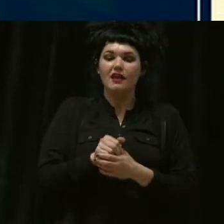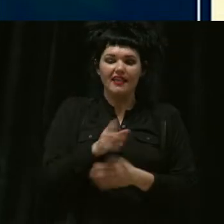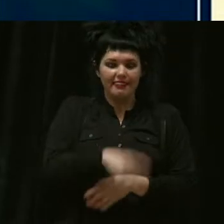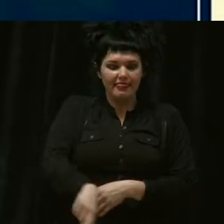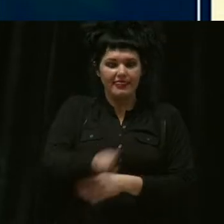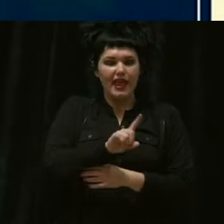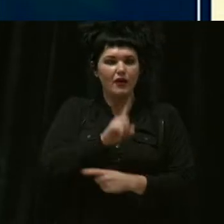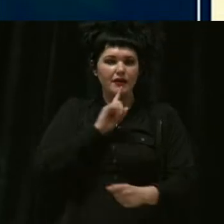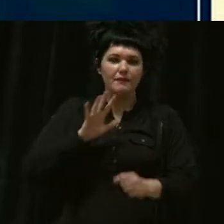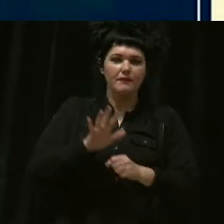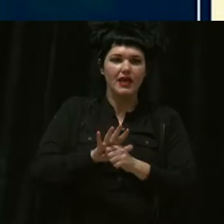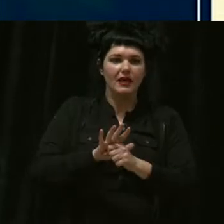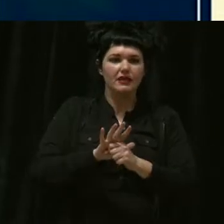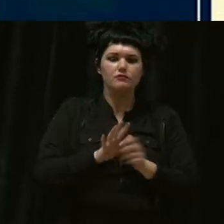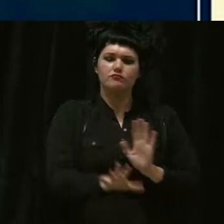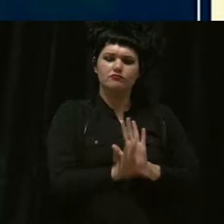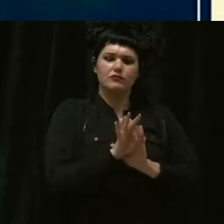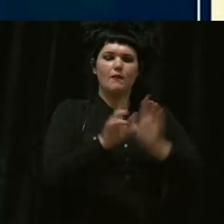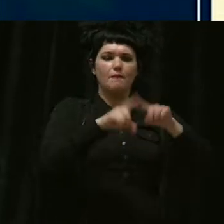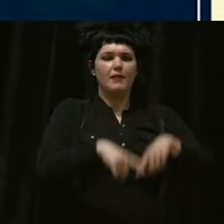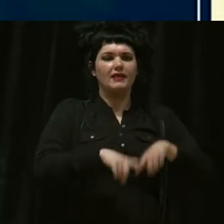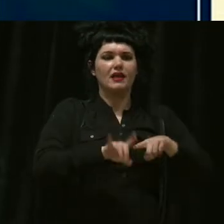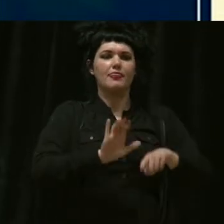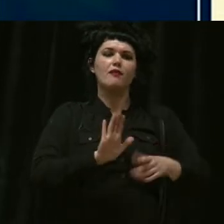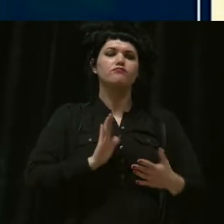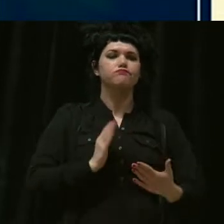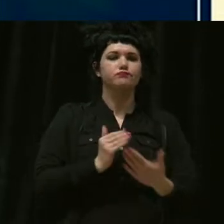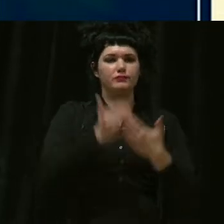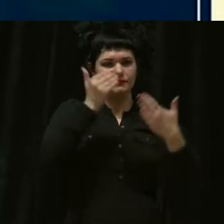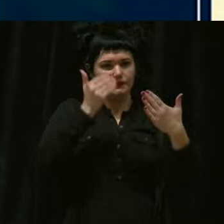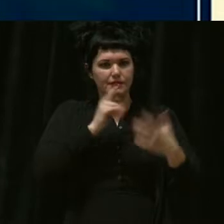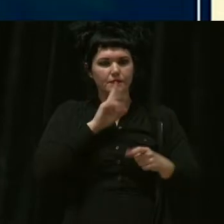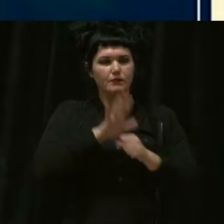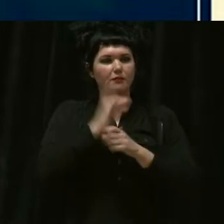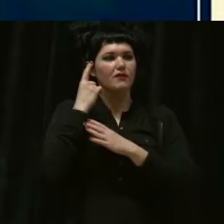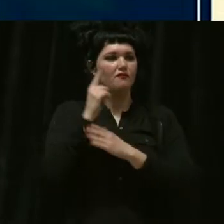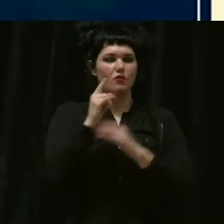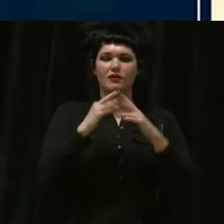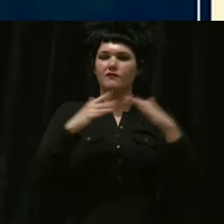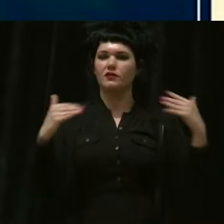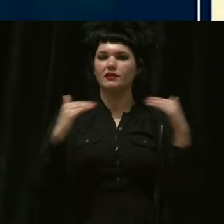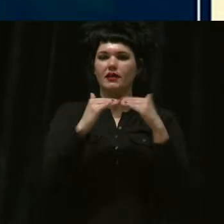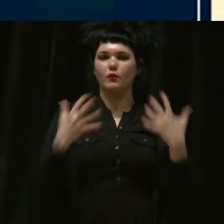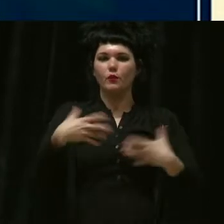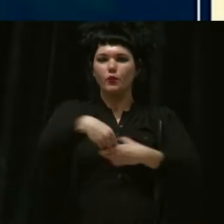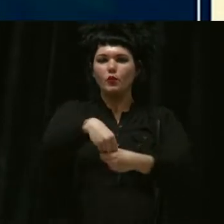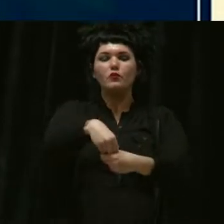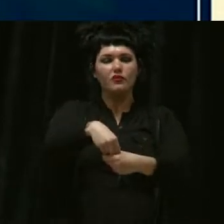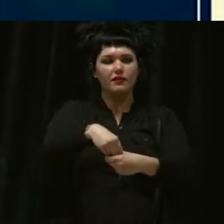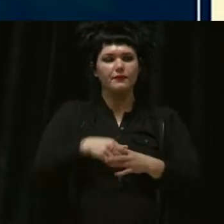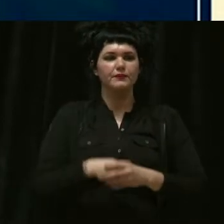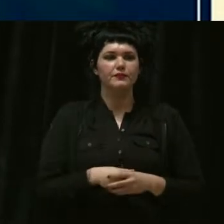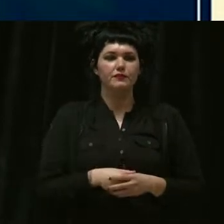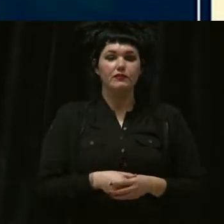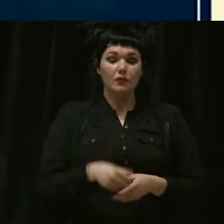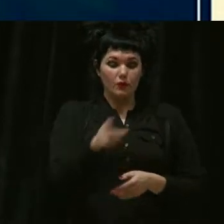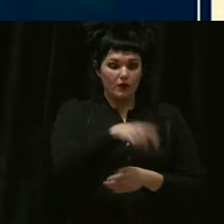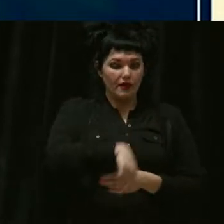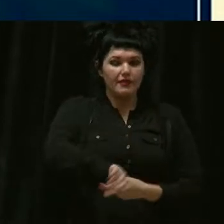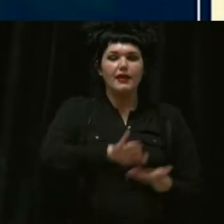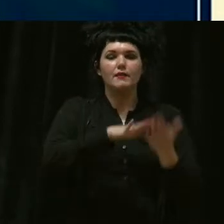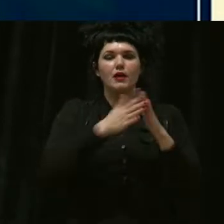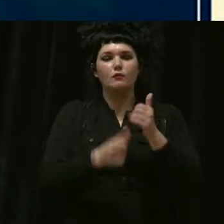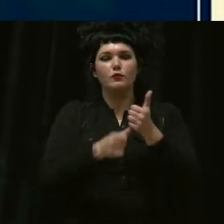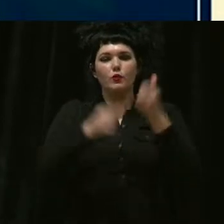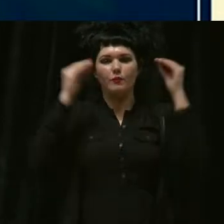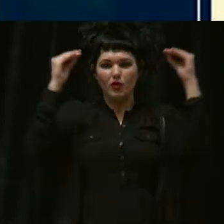selected based on their demonstrated commitment to diversity, equity, and inclusion, as those individuals become associate